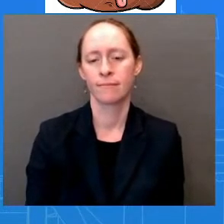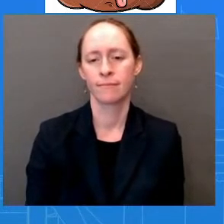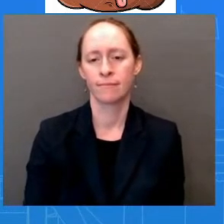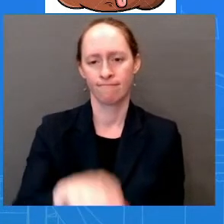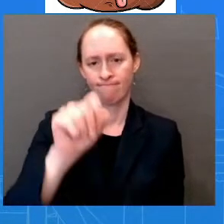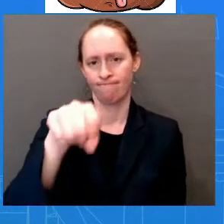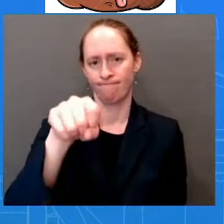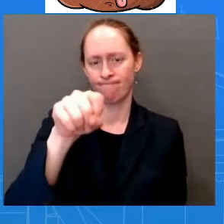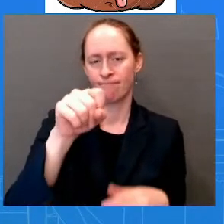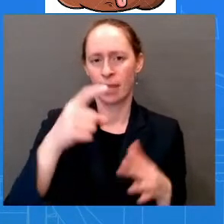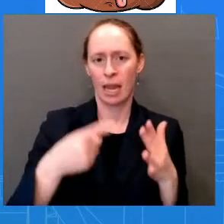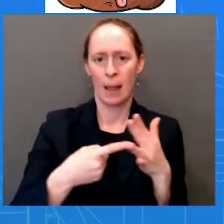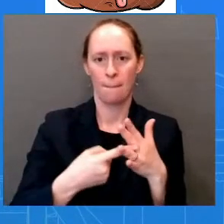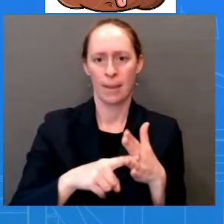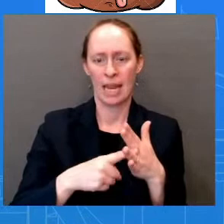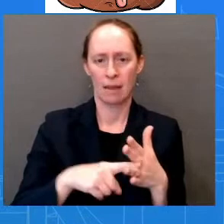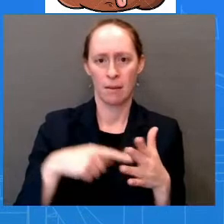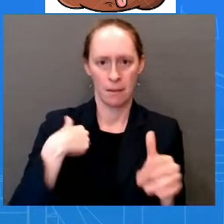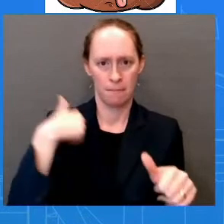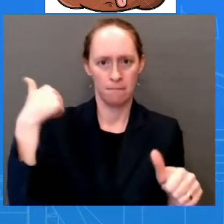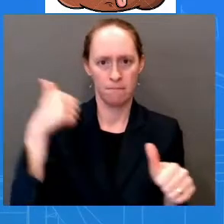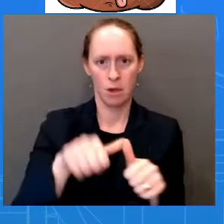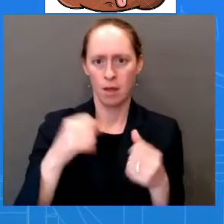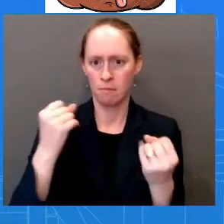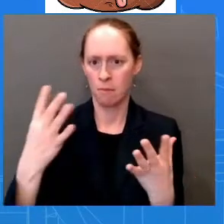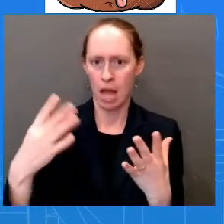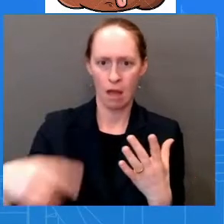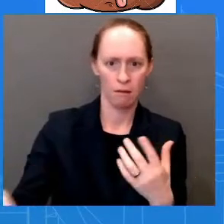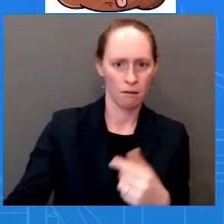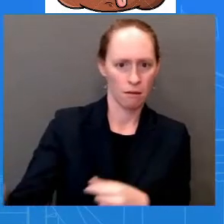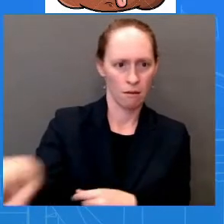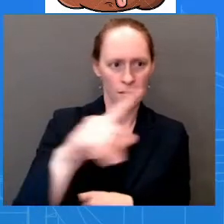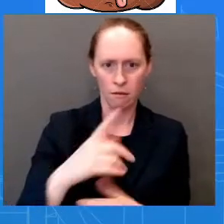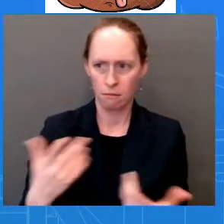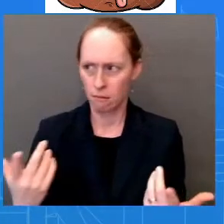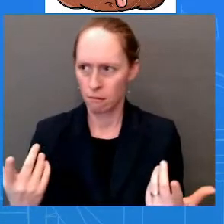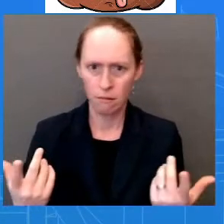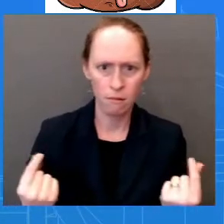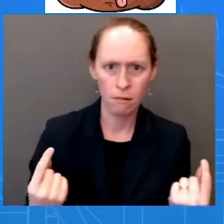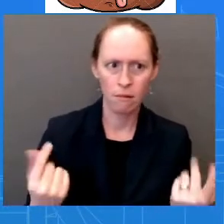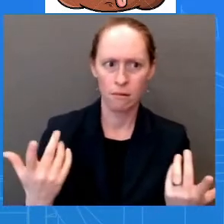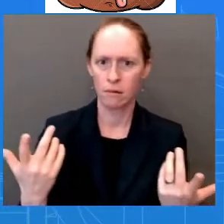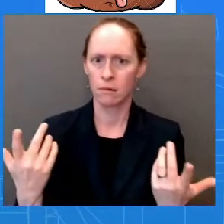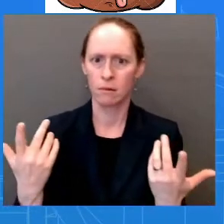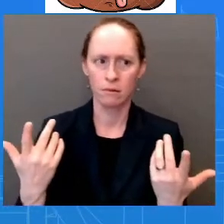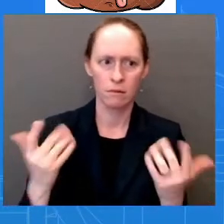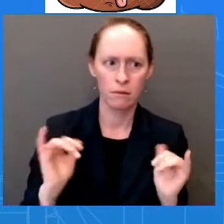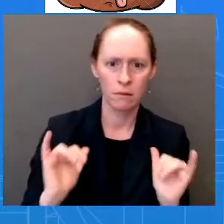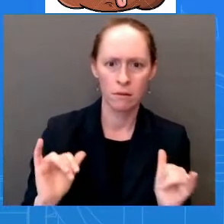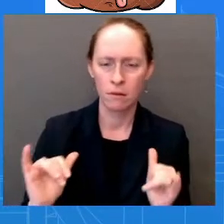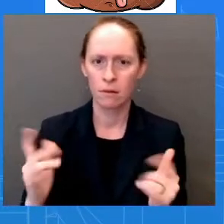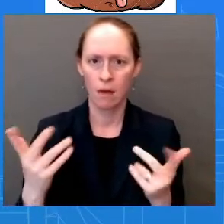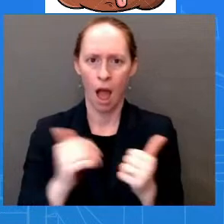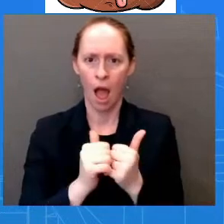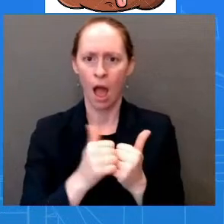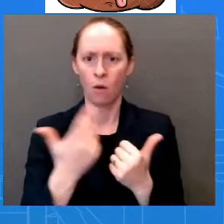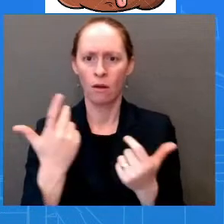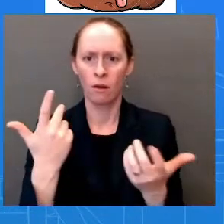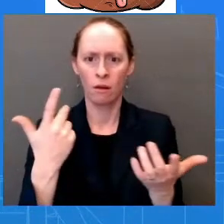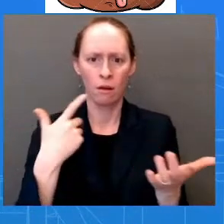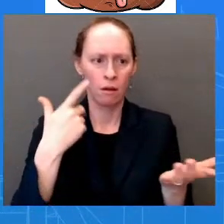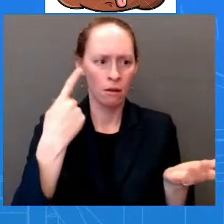you're dealing with things like reporting and discussing with the press, making recommendations,